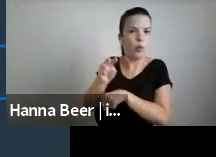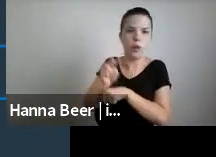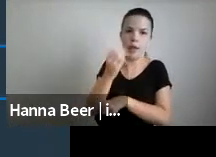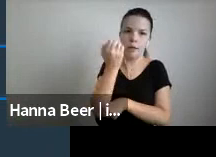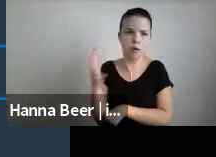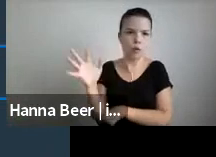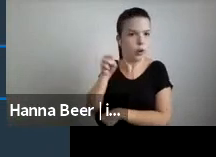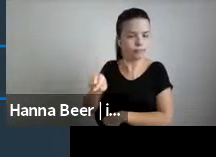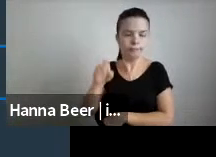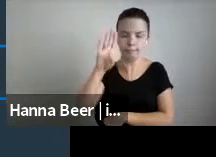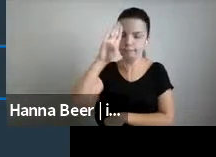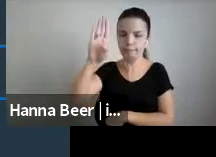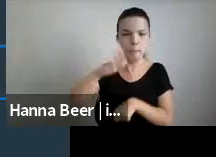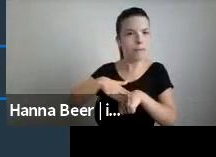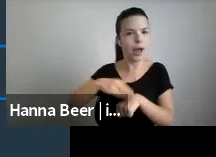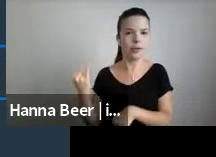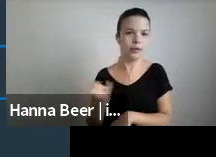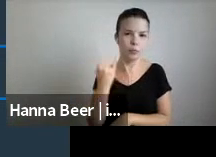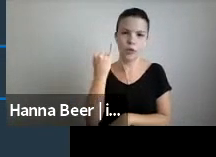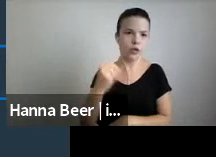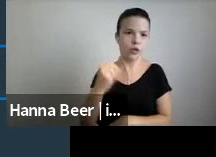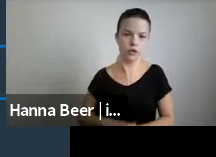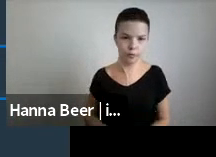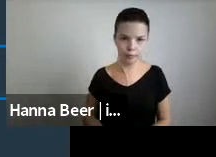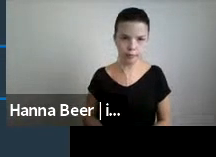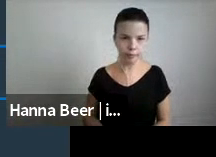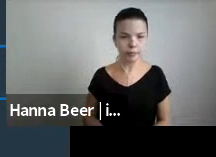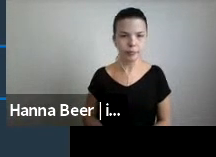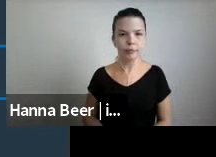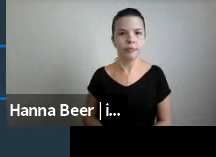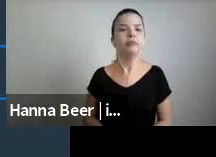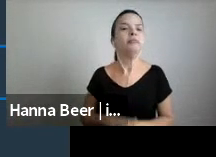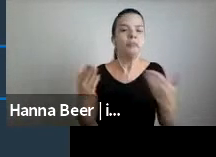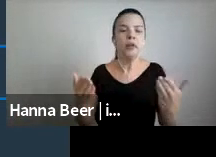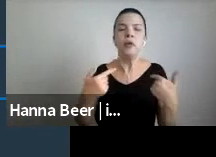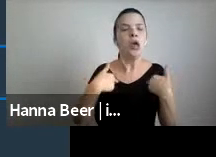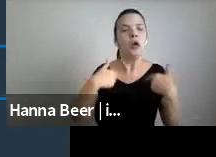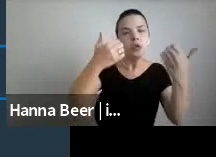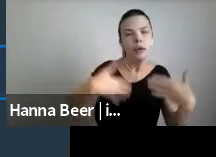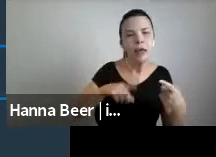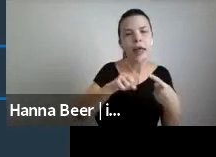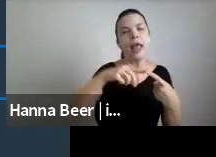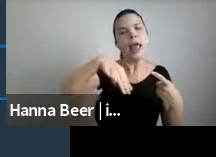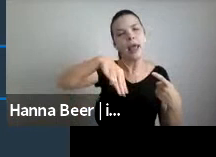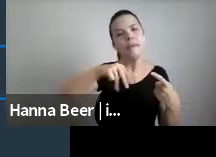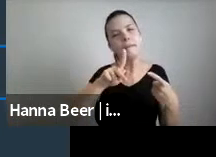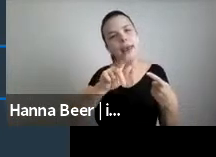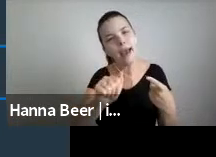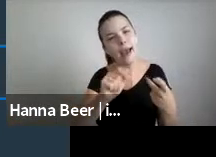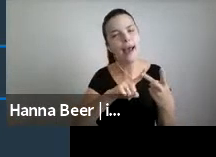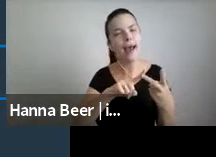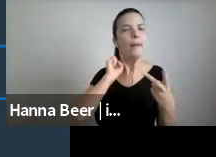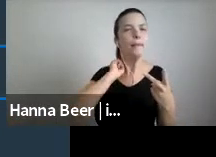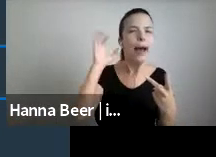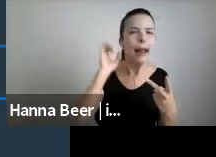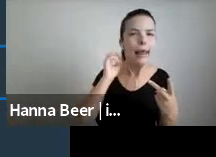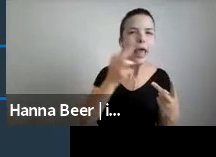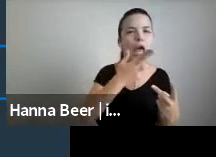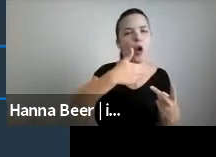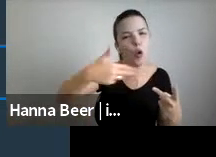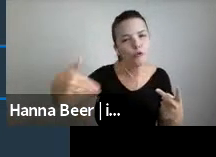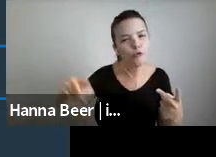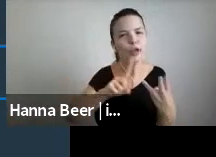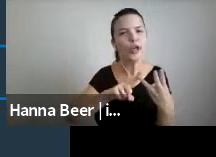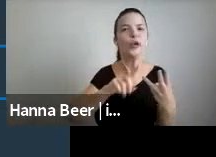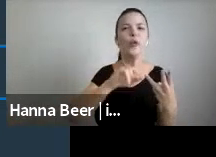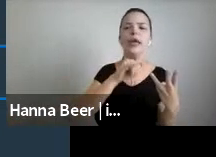So where do we go from here with MPAs and whale and dolphin watching and IMAs? You know, I think we need